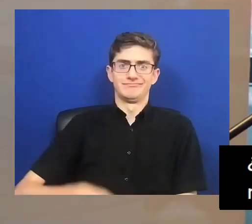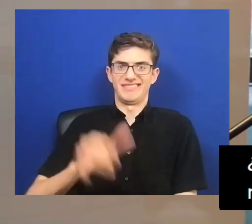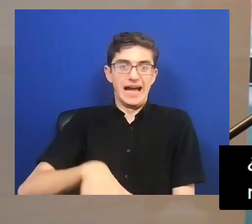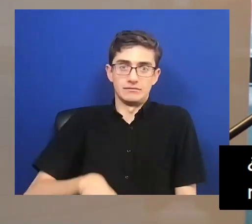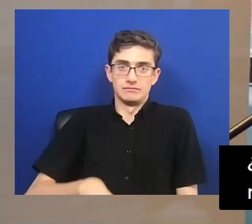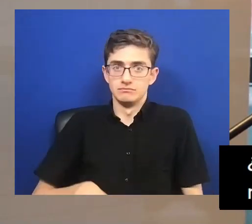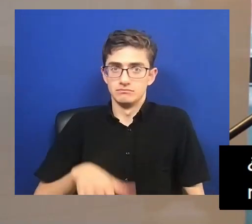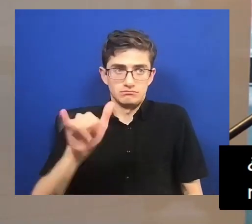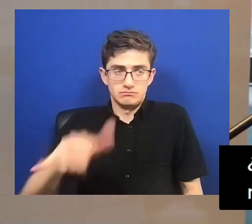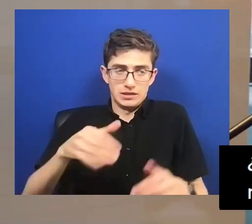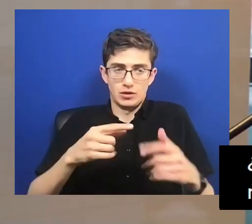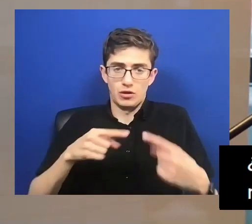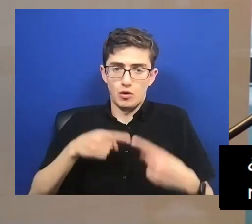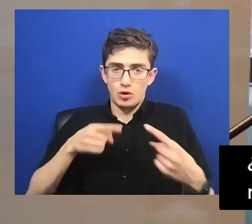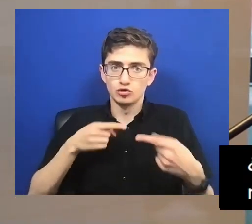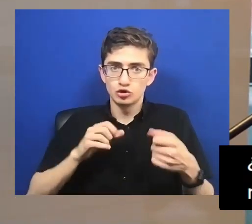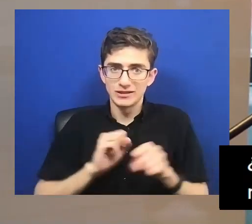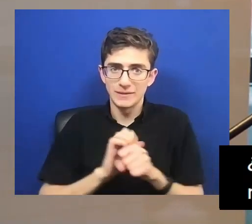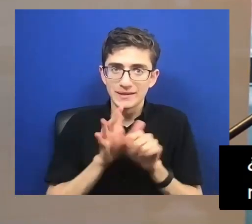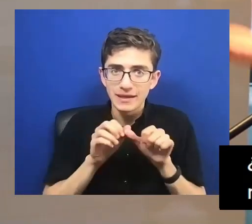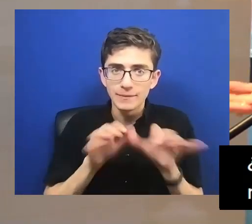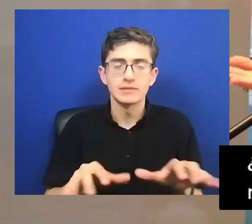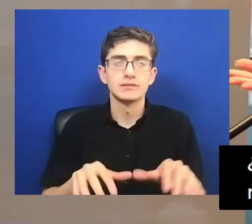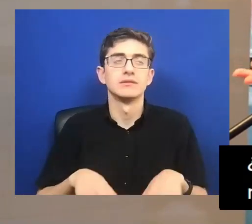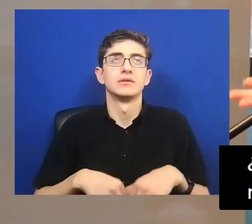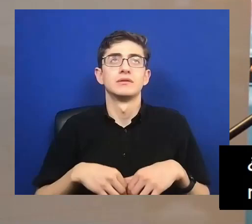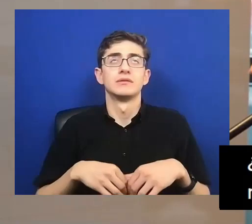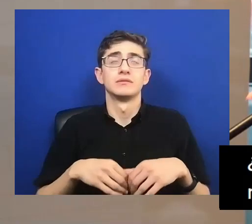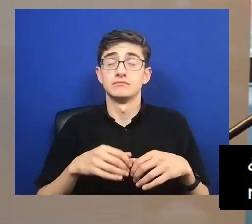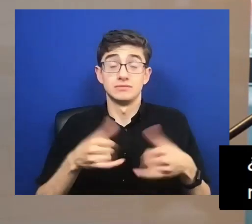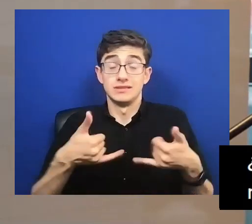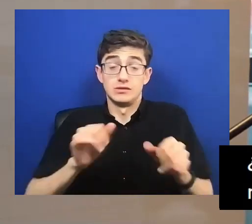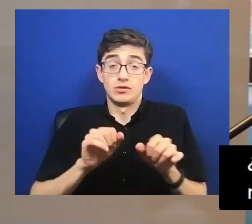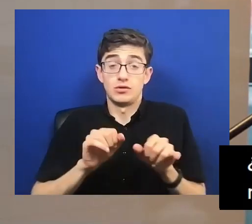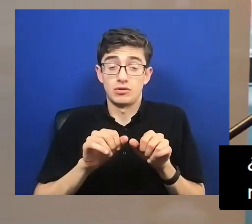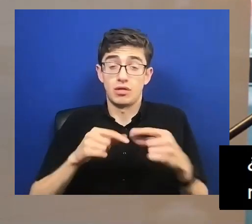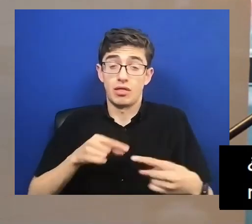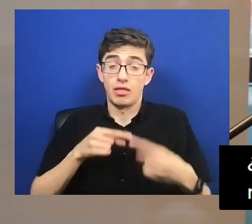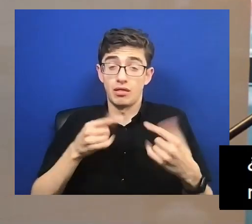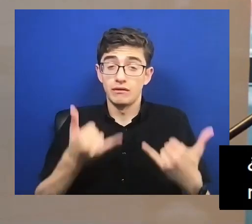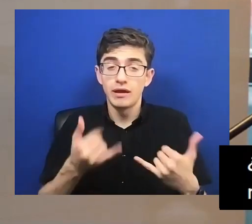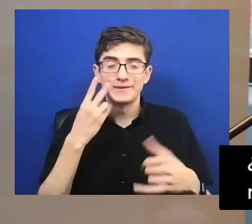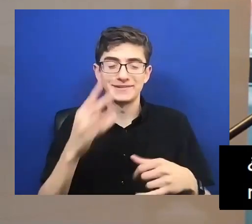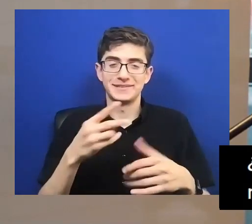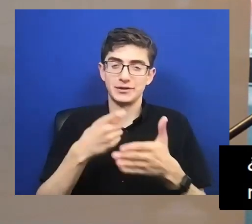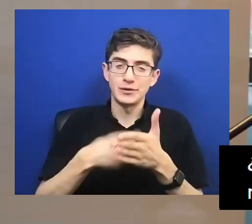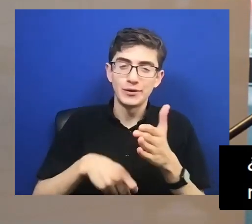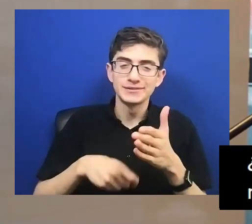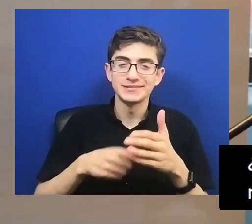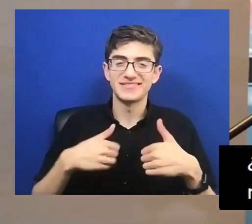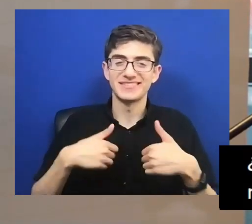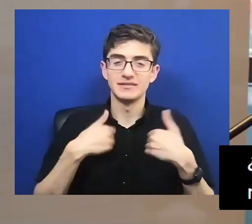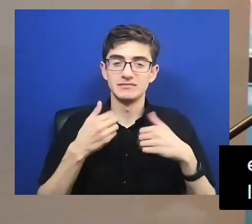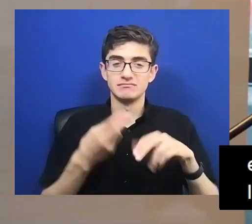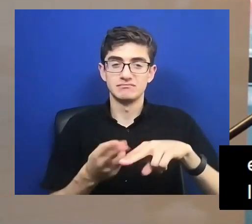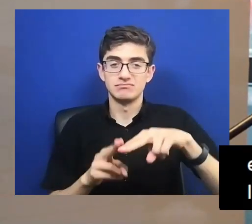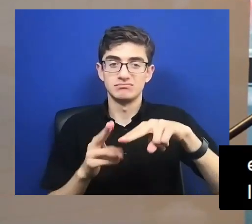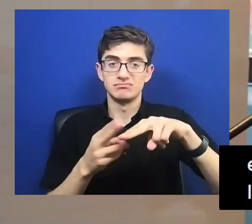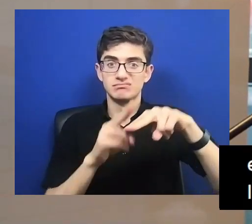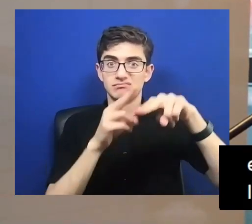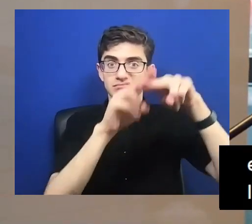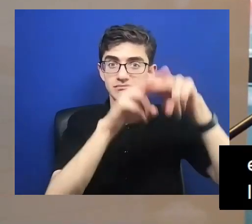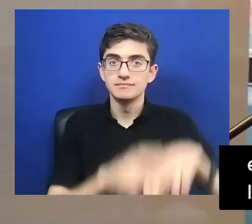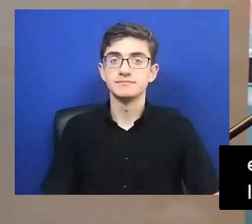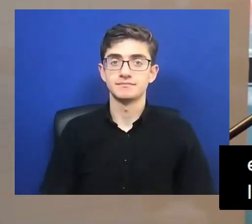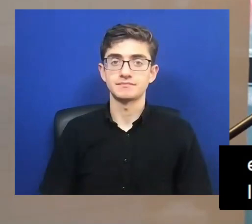what we're continuing to struggle with now as we see a rise in the cost of living. You know, after that, or during the pandemic, we